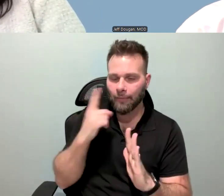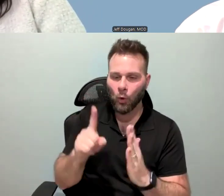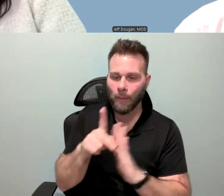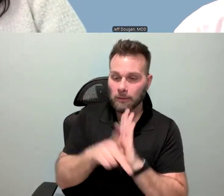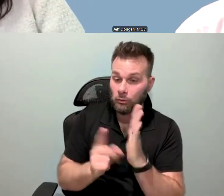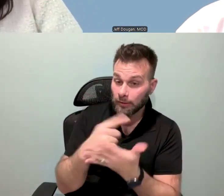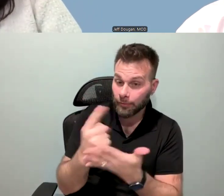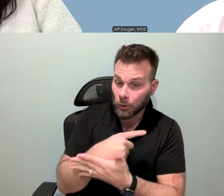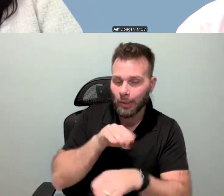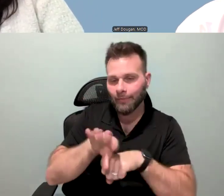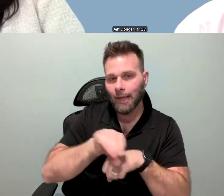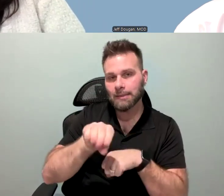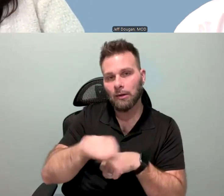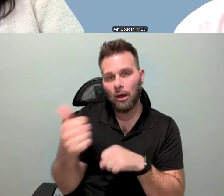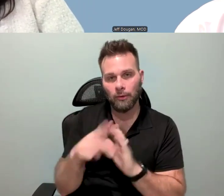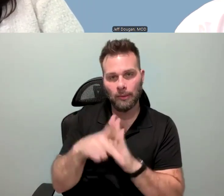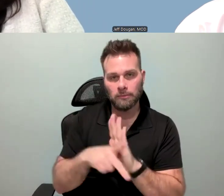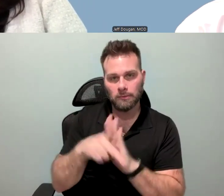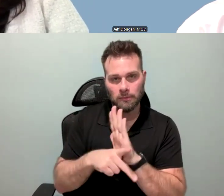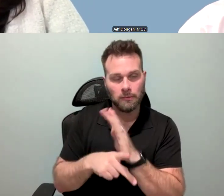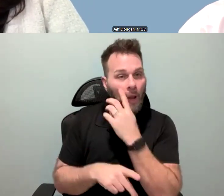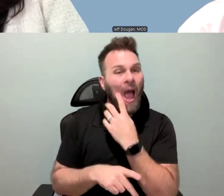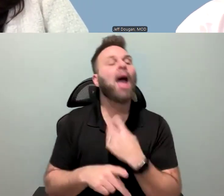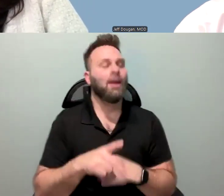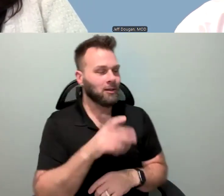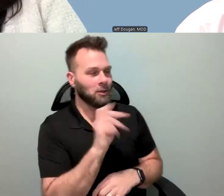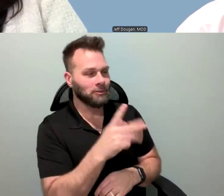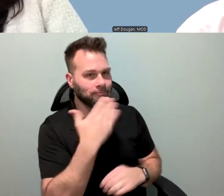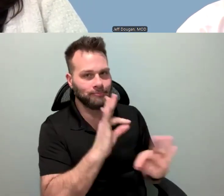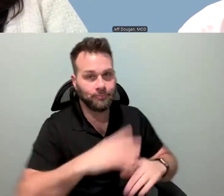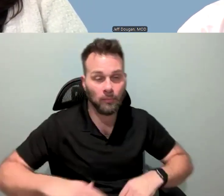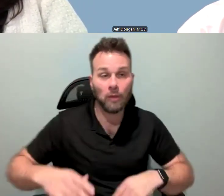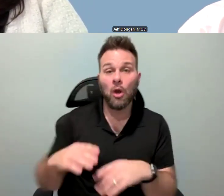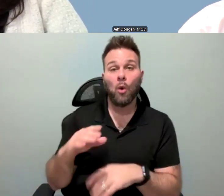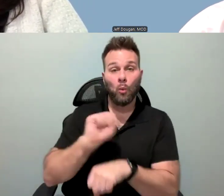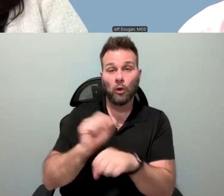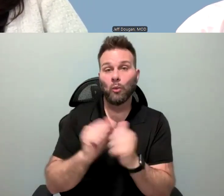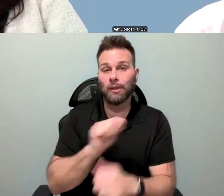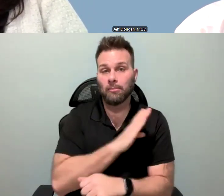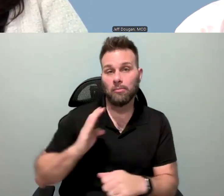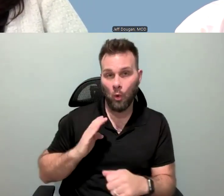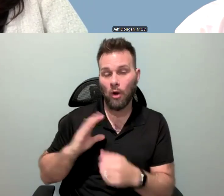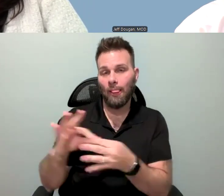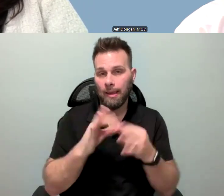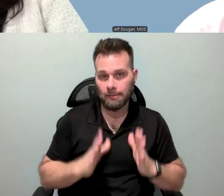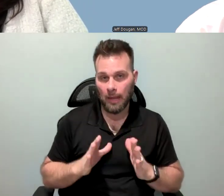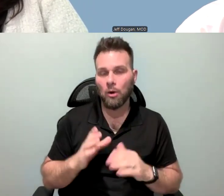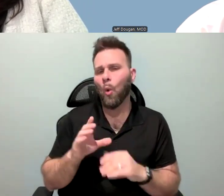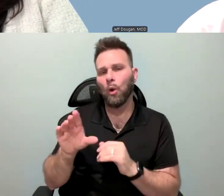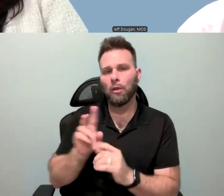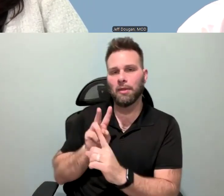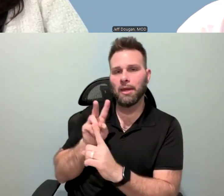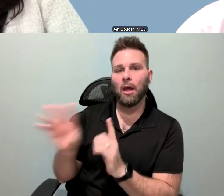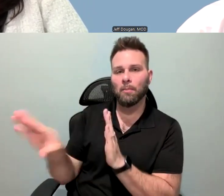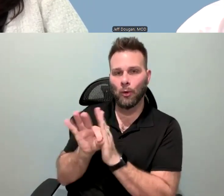on other policies? We have a select board. Yeah, so working with your select board liaison or your liaison or your appointing authority directly, you